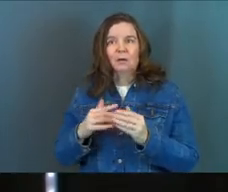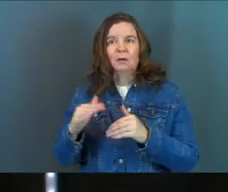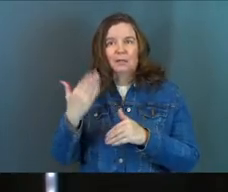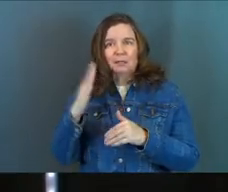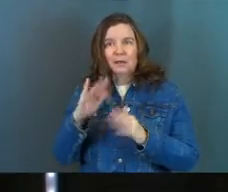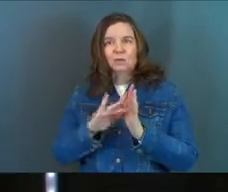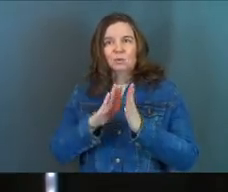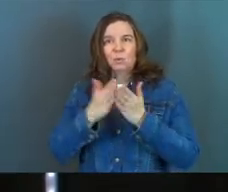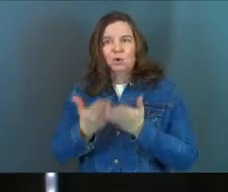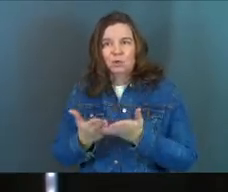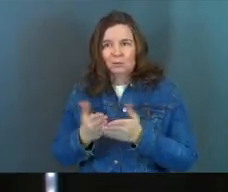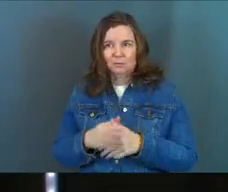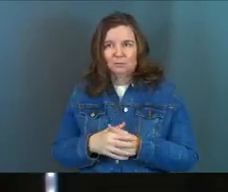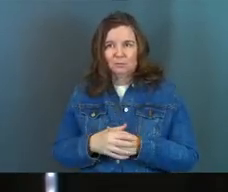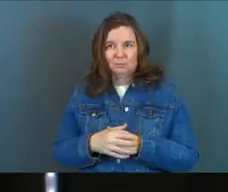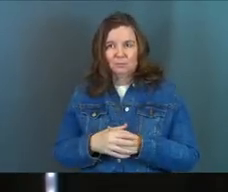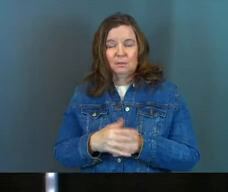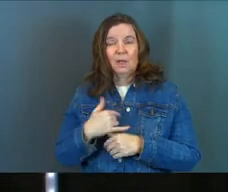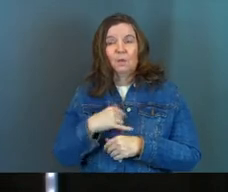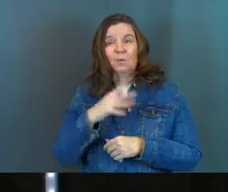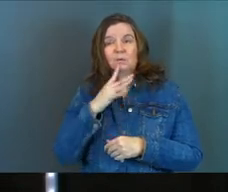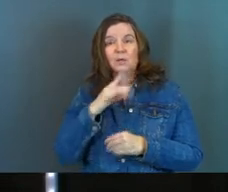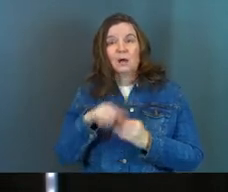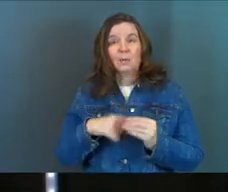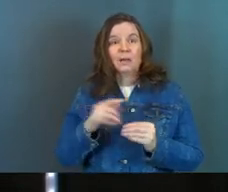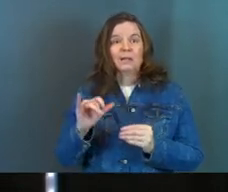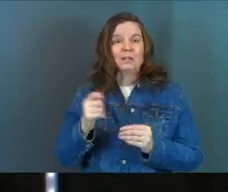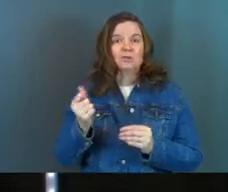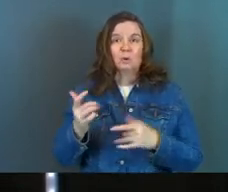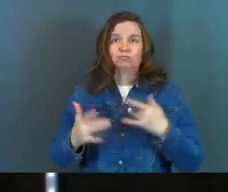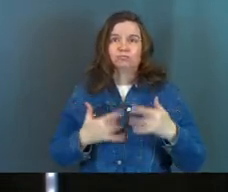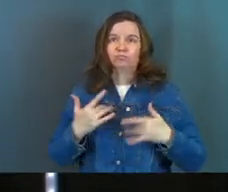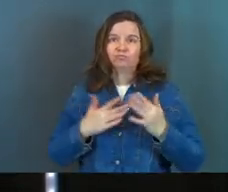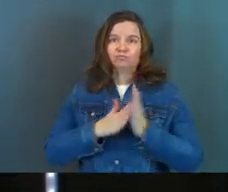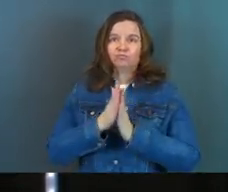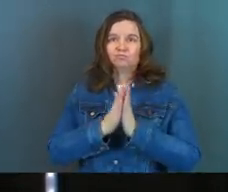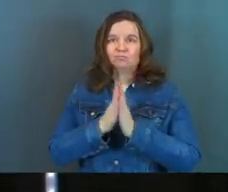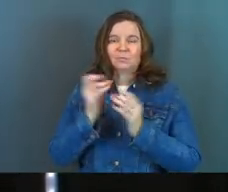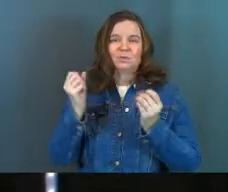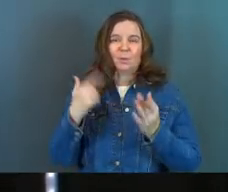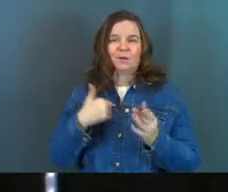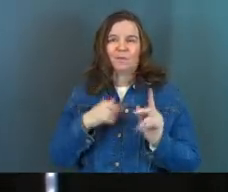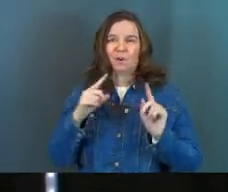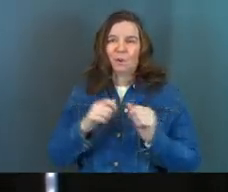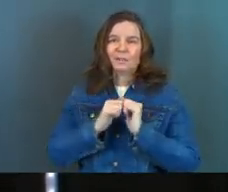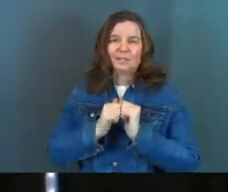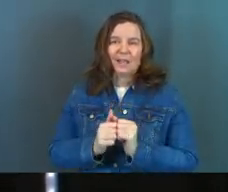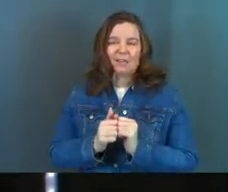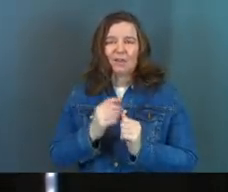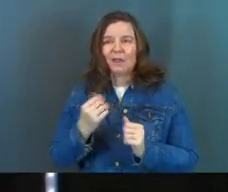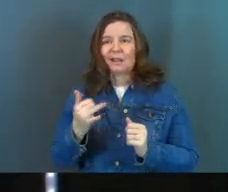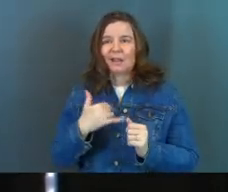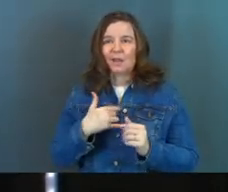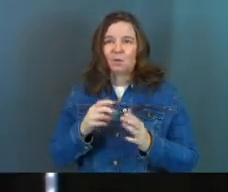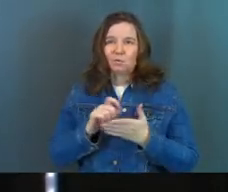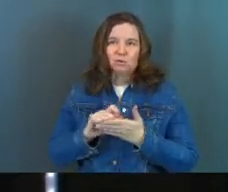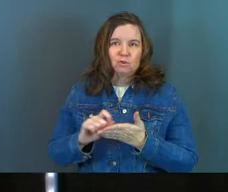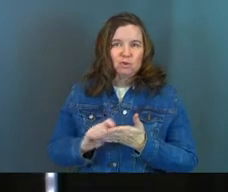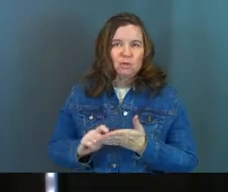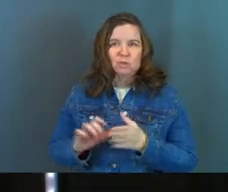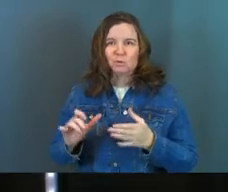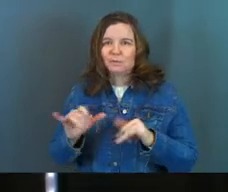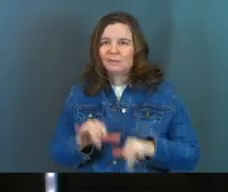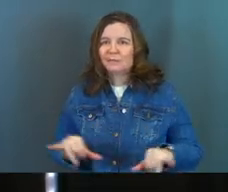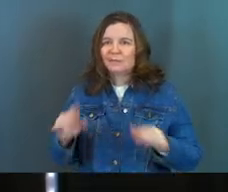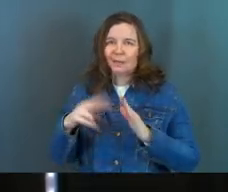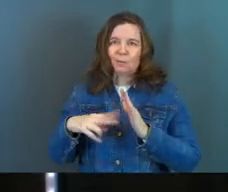about God's word. And we're talking about it. It's like, it's so exciting because so many of us are going together and like we're journaling and we're